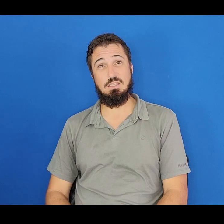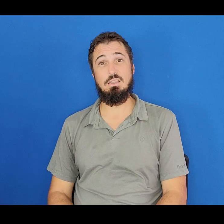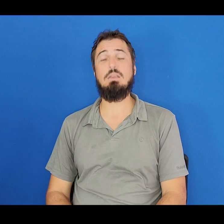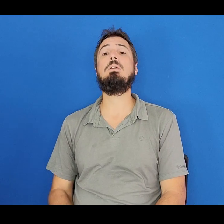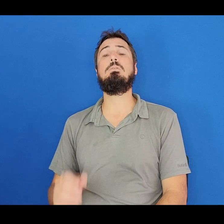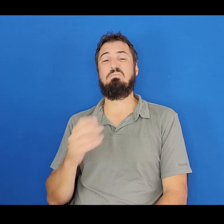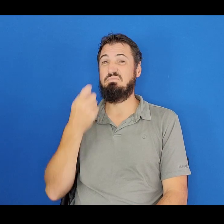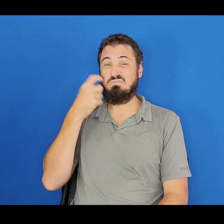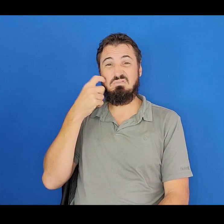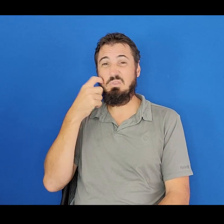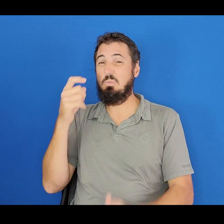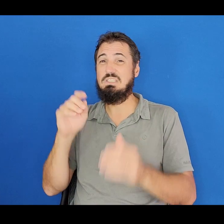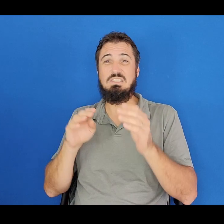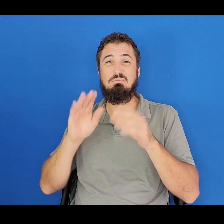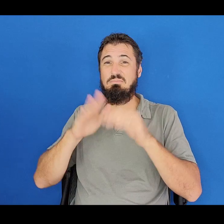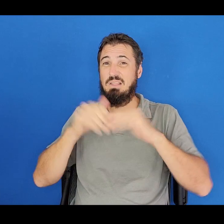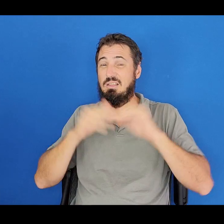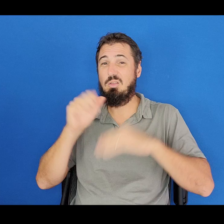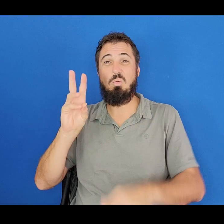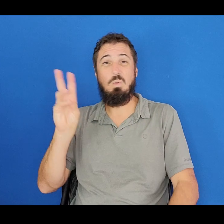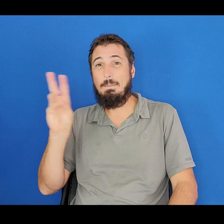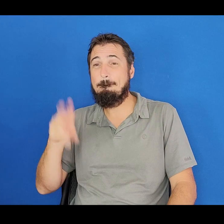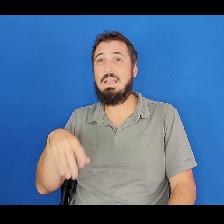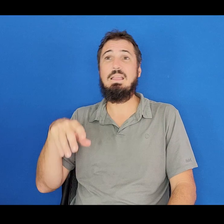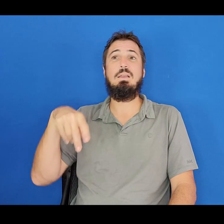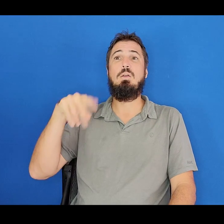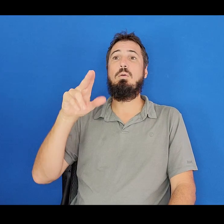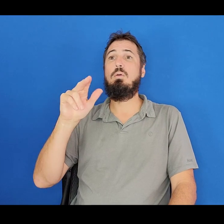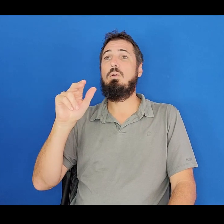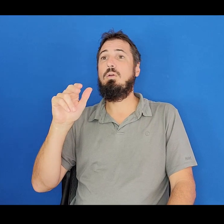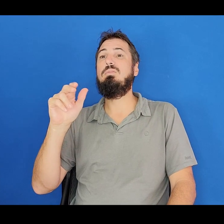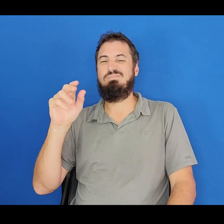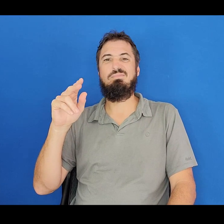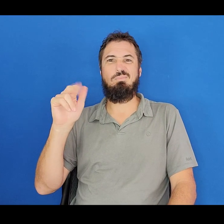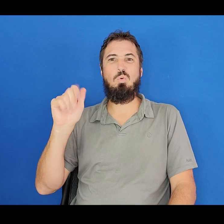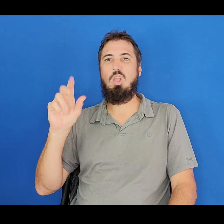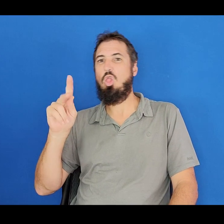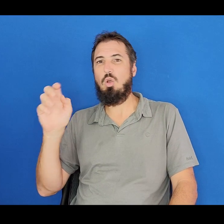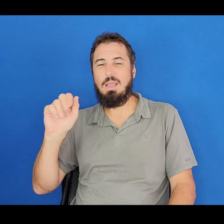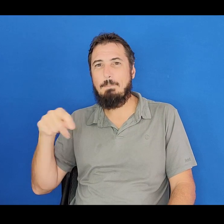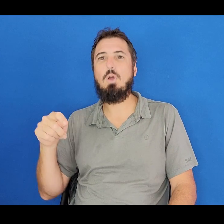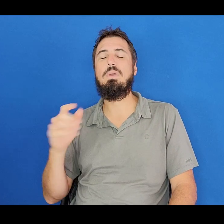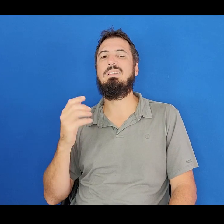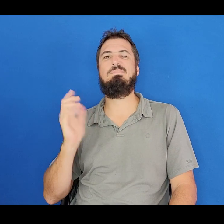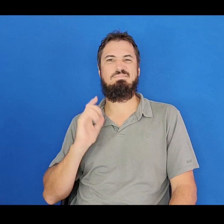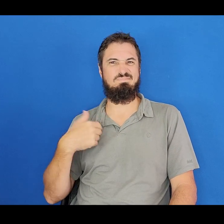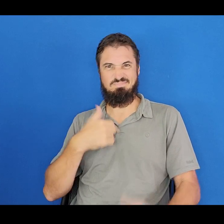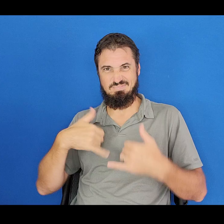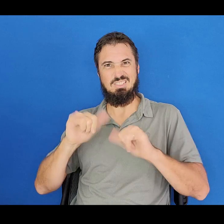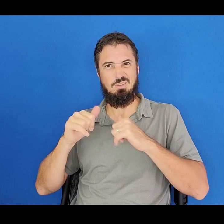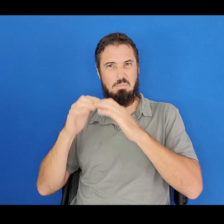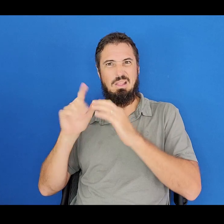recent developments at Waimea Huakai, Kealaula, and the Pualoke apartments, and our ongoing development at